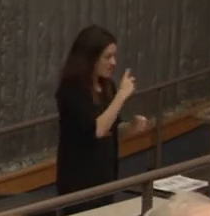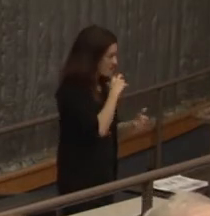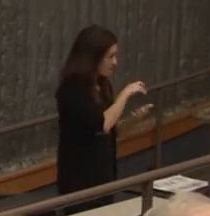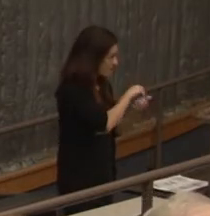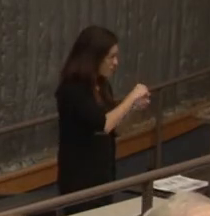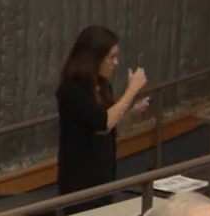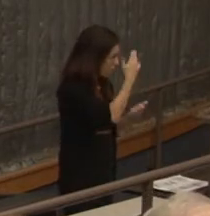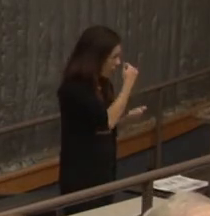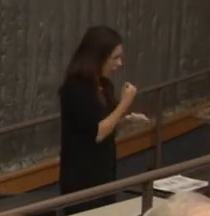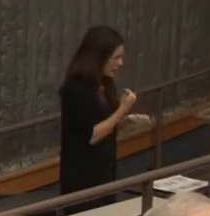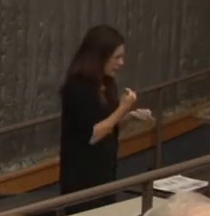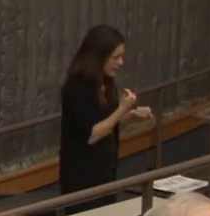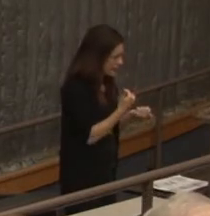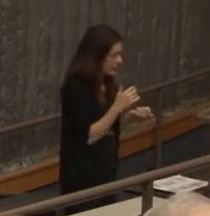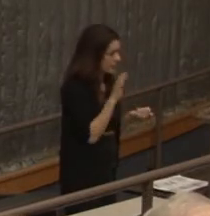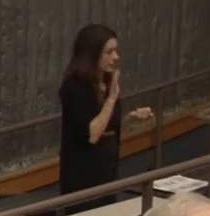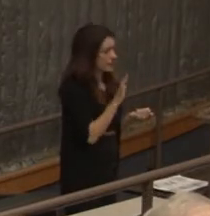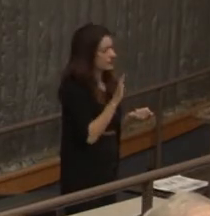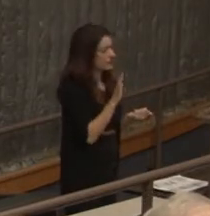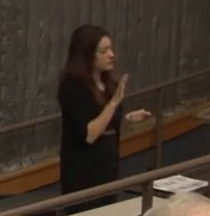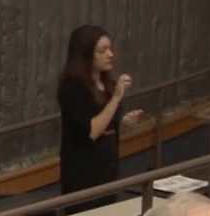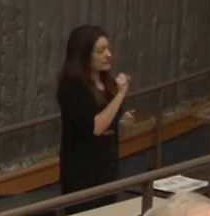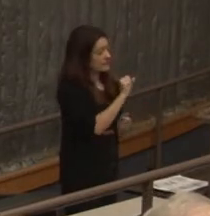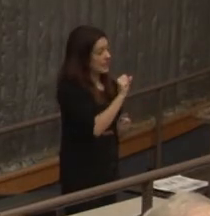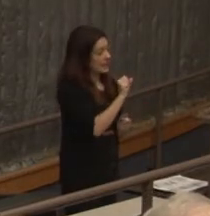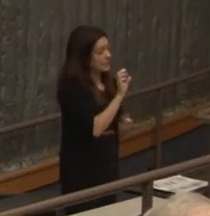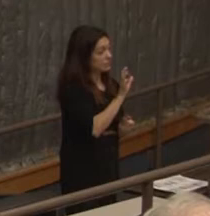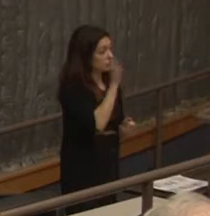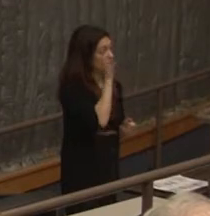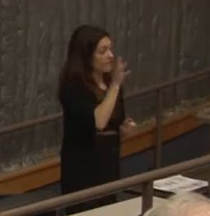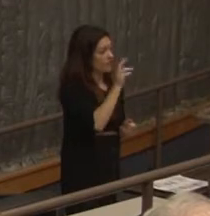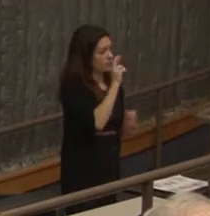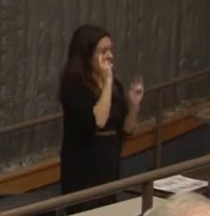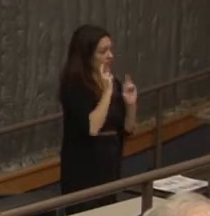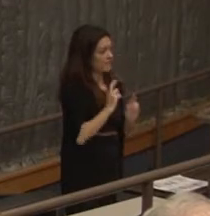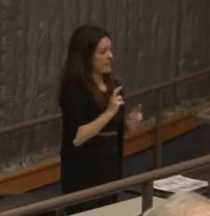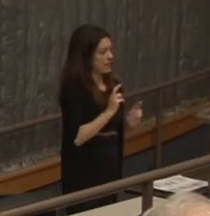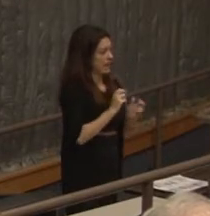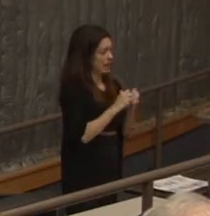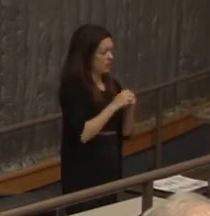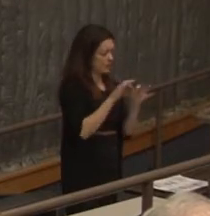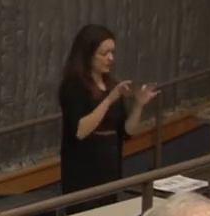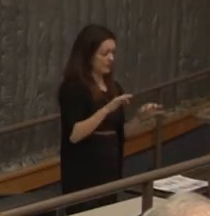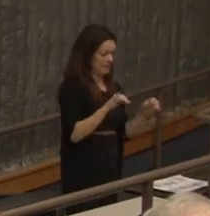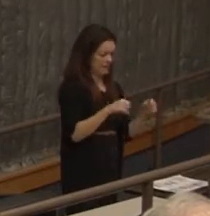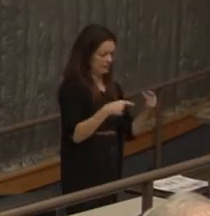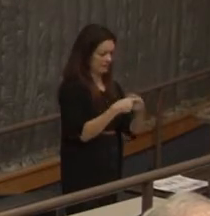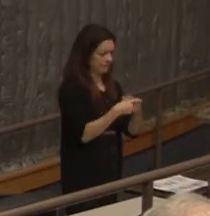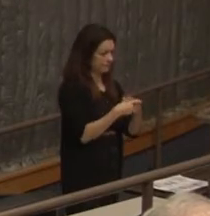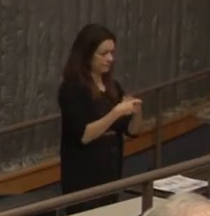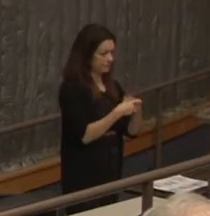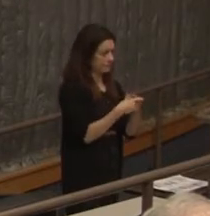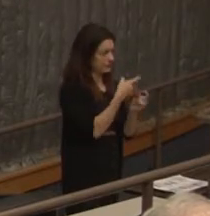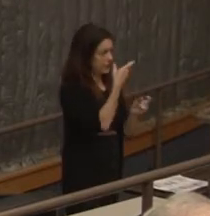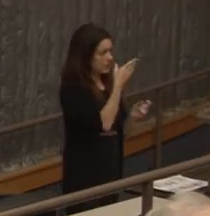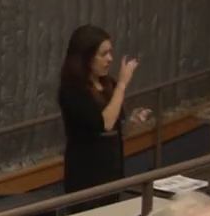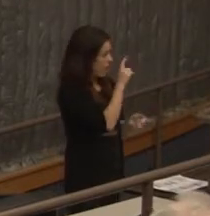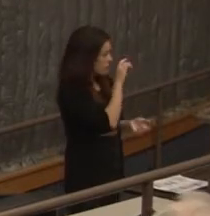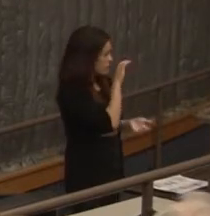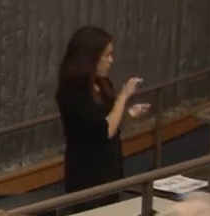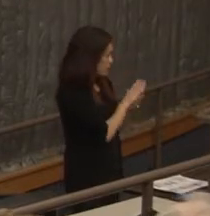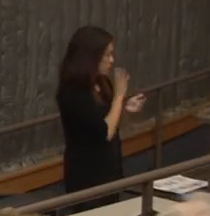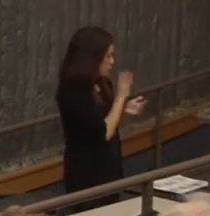his great-grandfather was a rabbi, how do I explain that contradiction between the covenantal